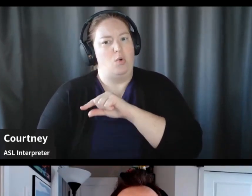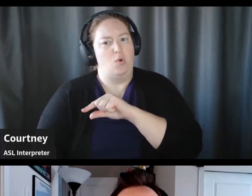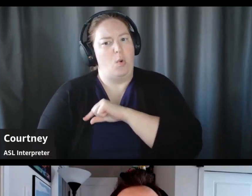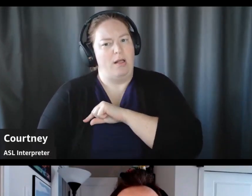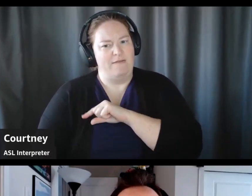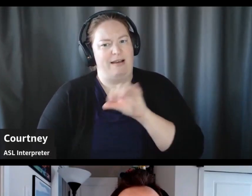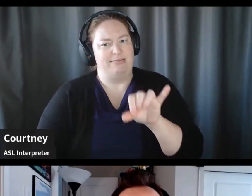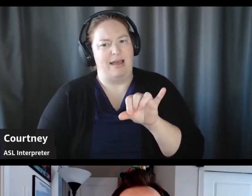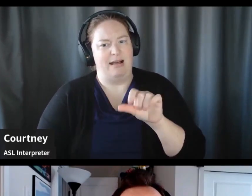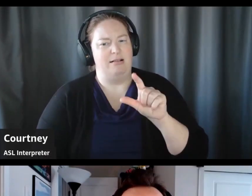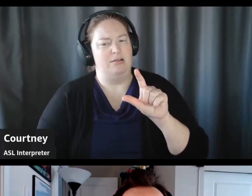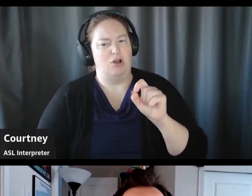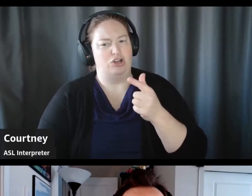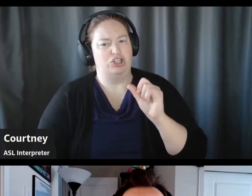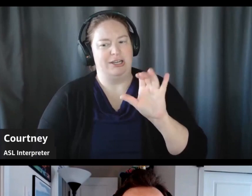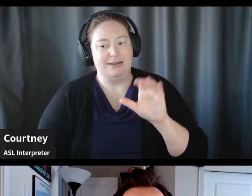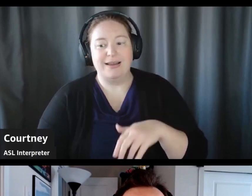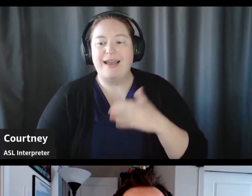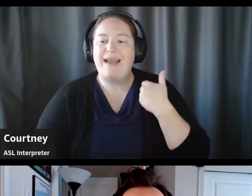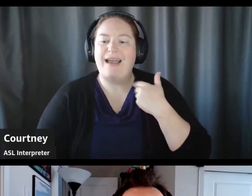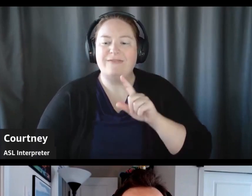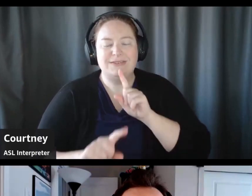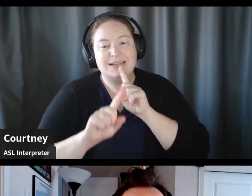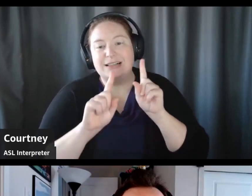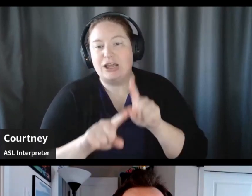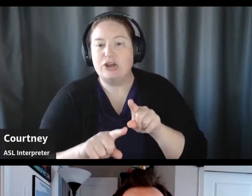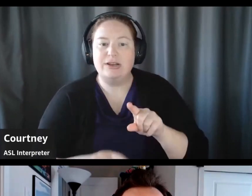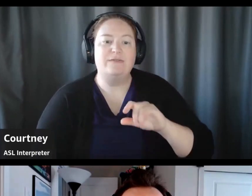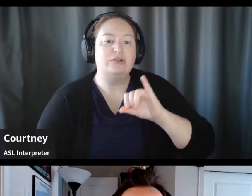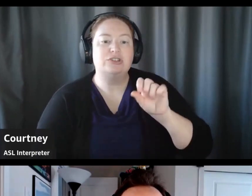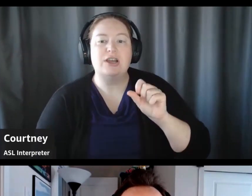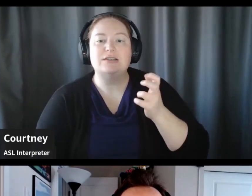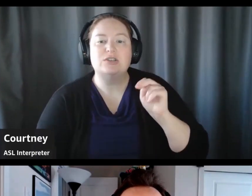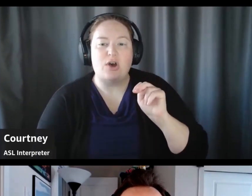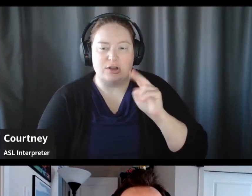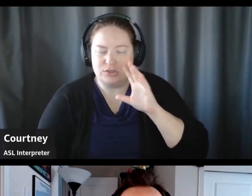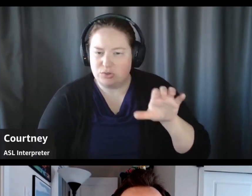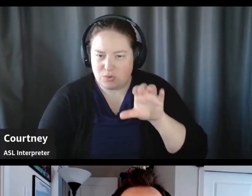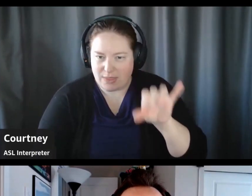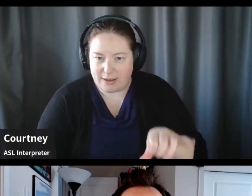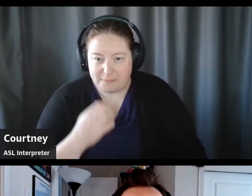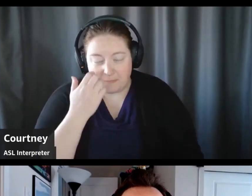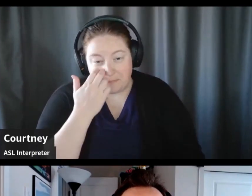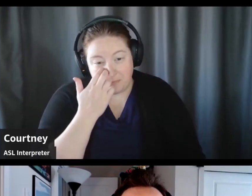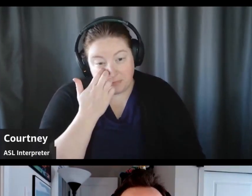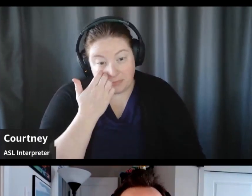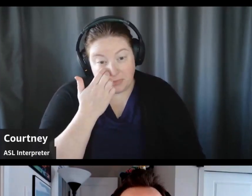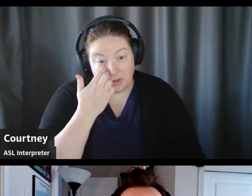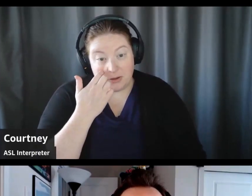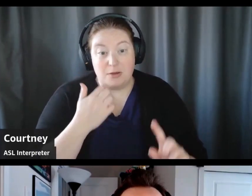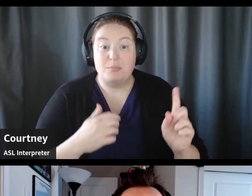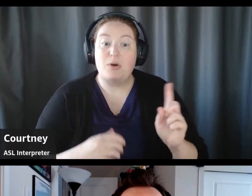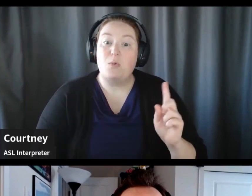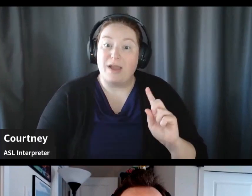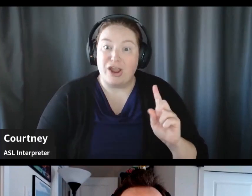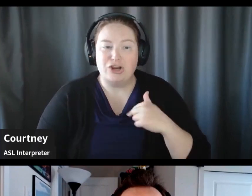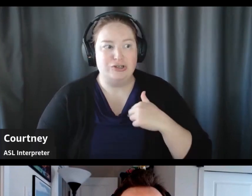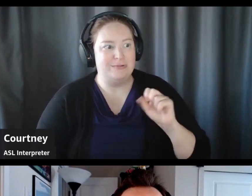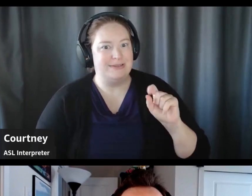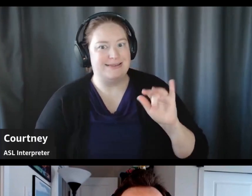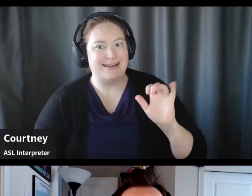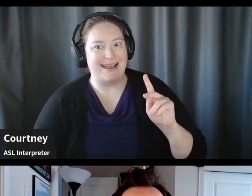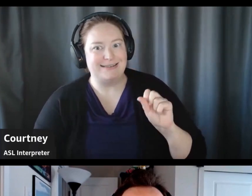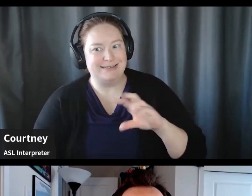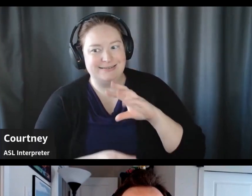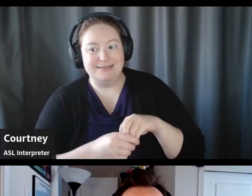a pretty declarative format of JSON and YAML to do that. But back to your question on where the StackSet comes into this picture, right? So I have, let's